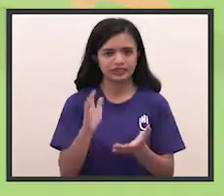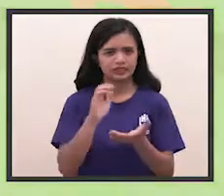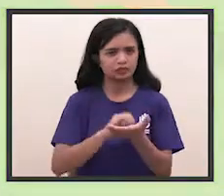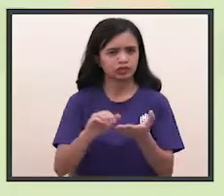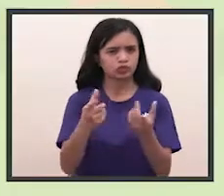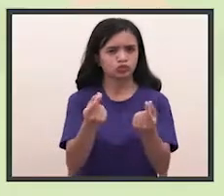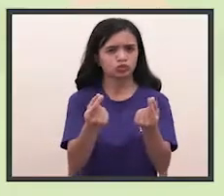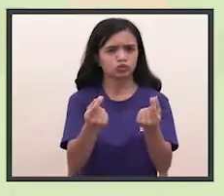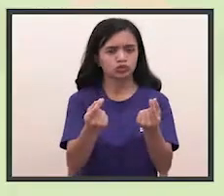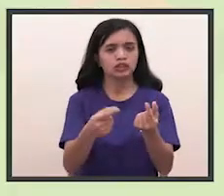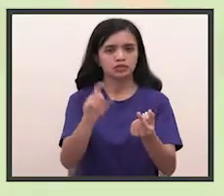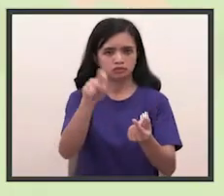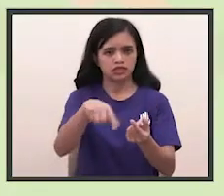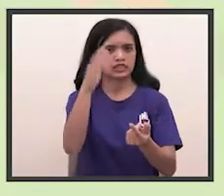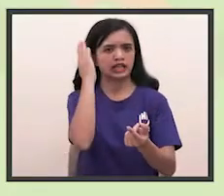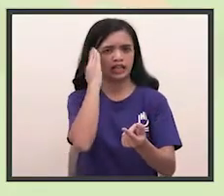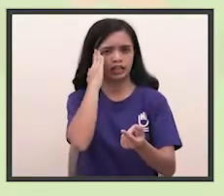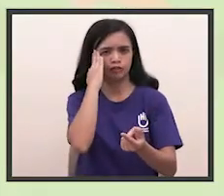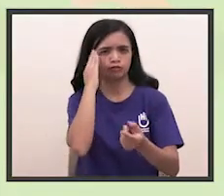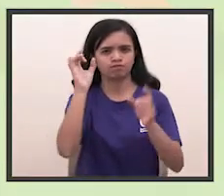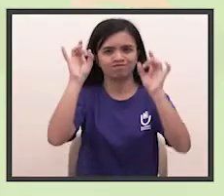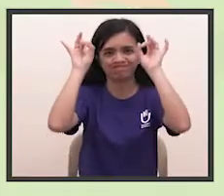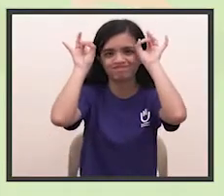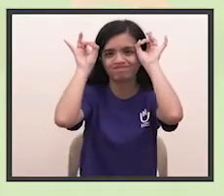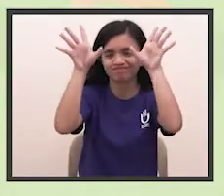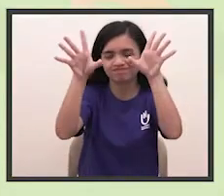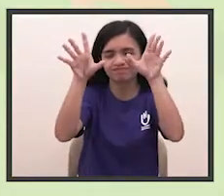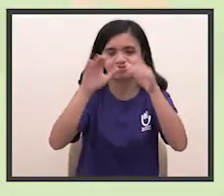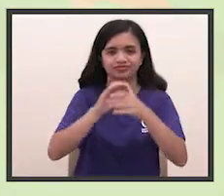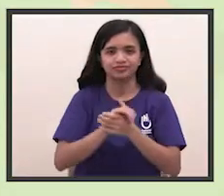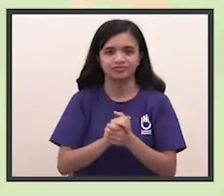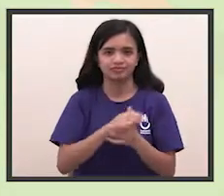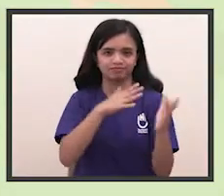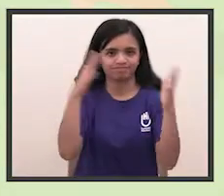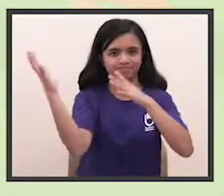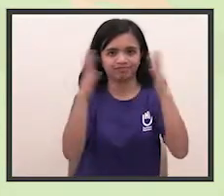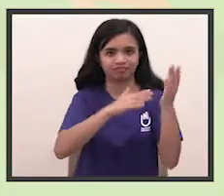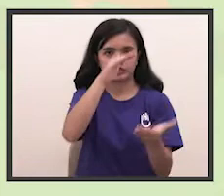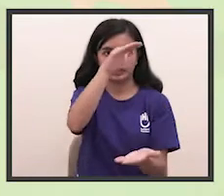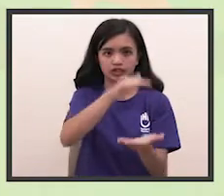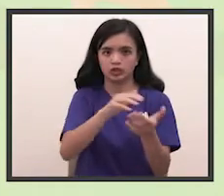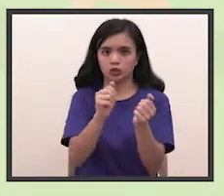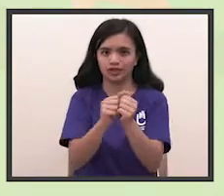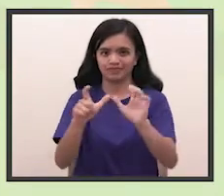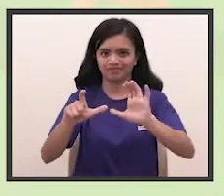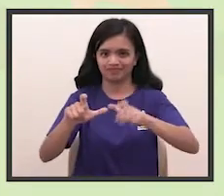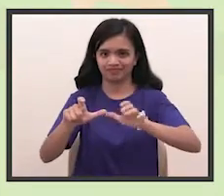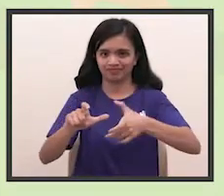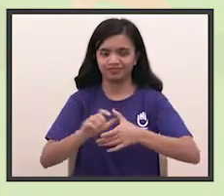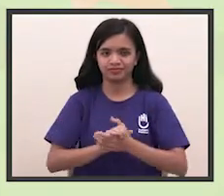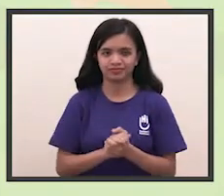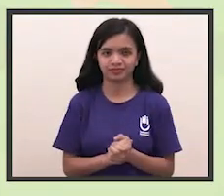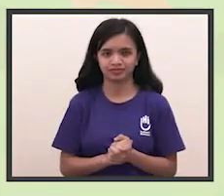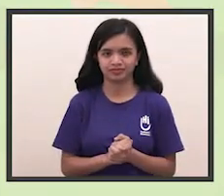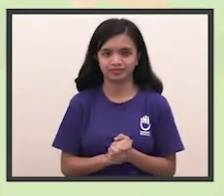Practice identifying and assessing hazards and disaster risks with the children.